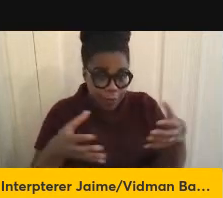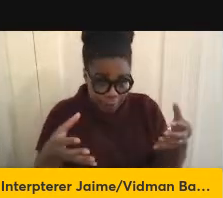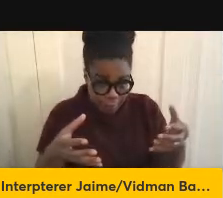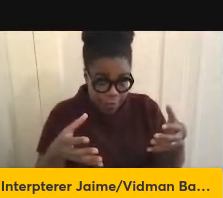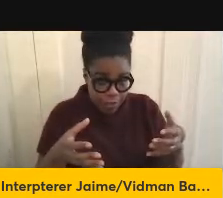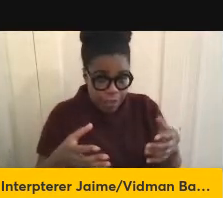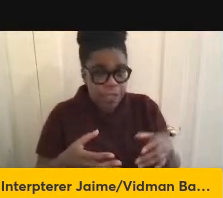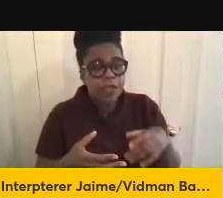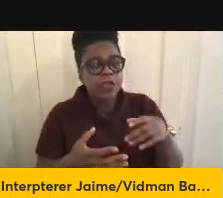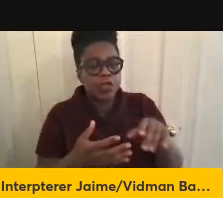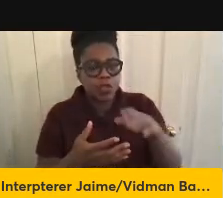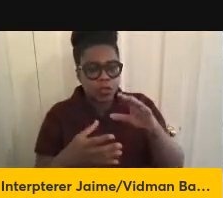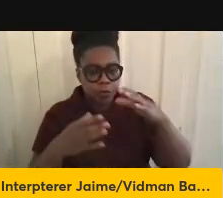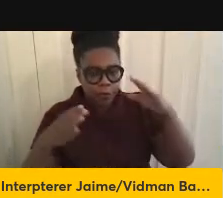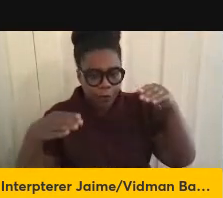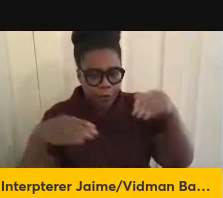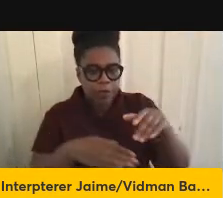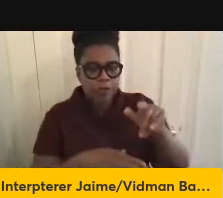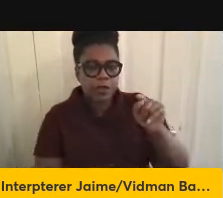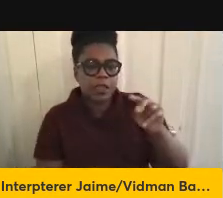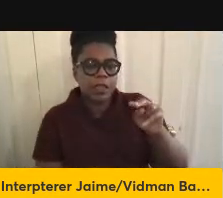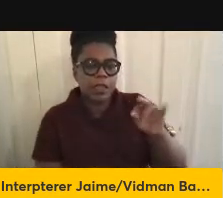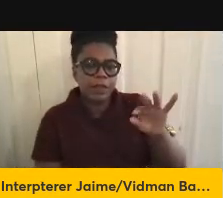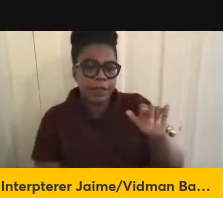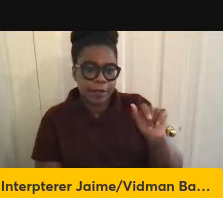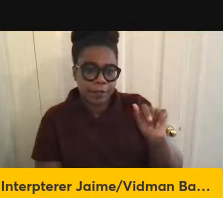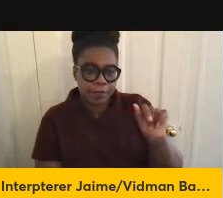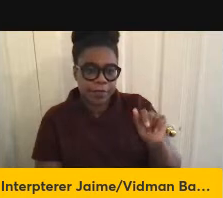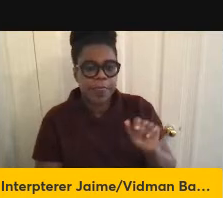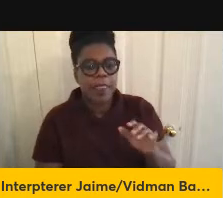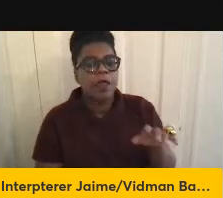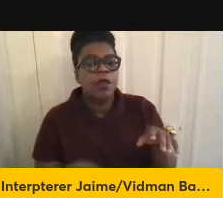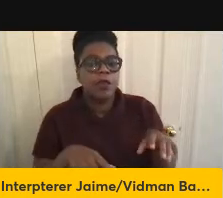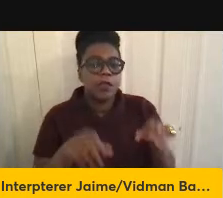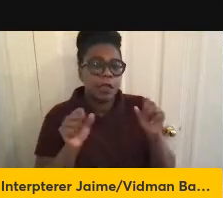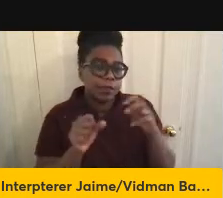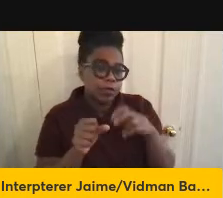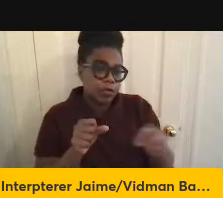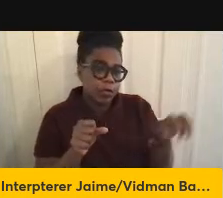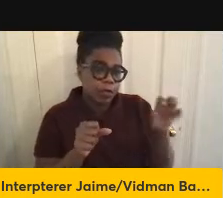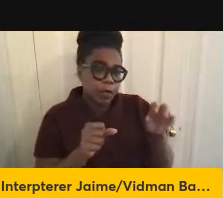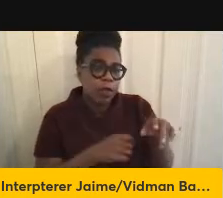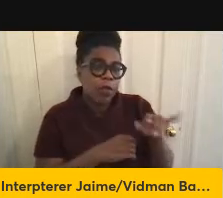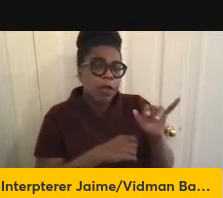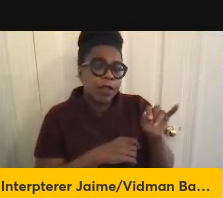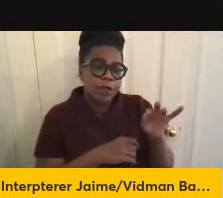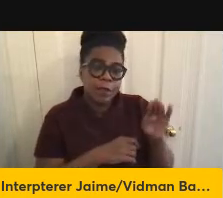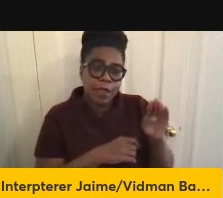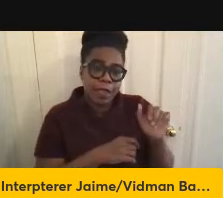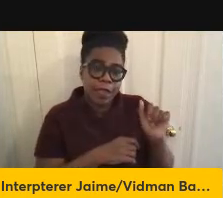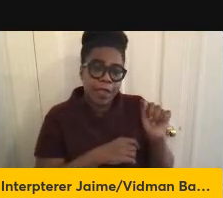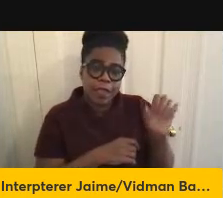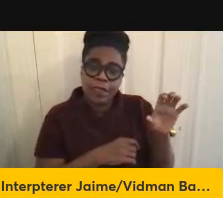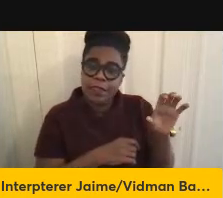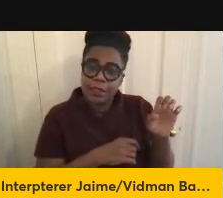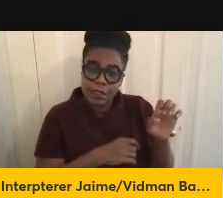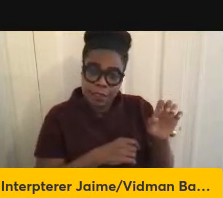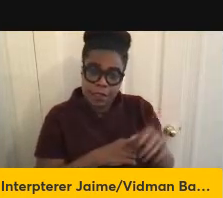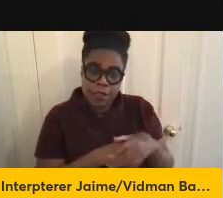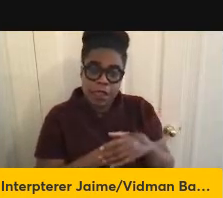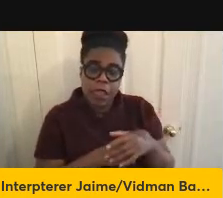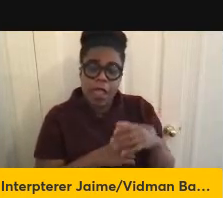target TNF-alpha in the context of inflammation. And again, we adoptively transferred our YFP ASCs and